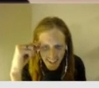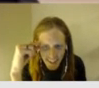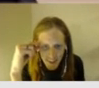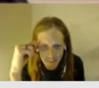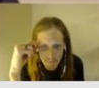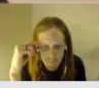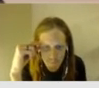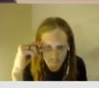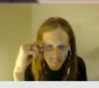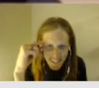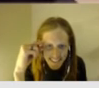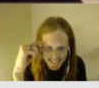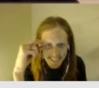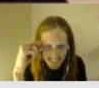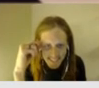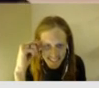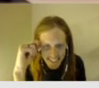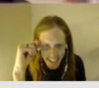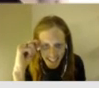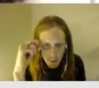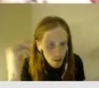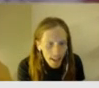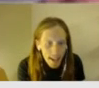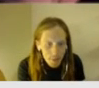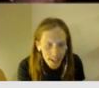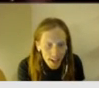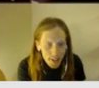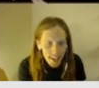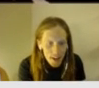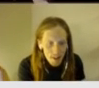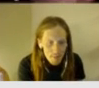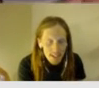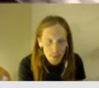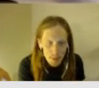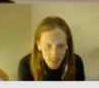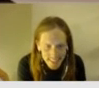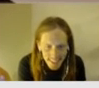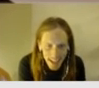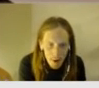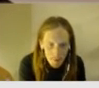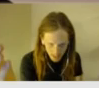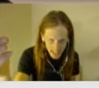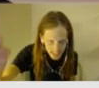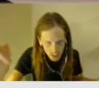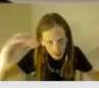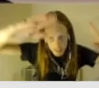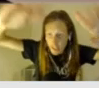know, because the photos is about them. It's not about anything else. Yeah. So. Well, and how amazing would it be to have